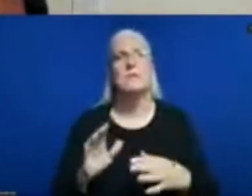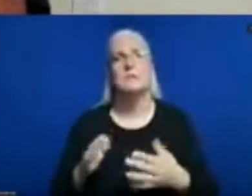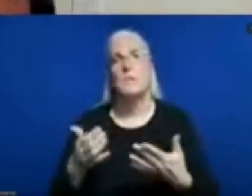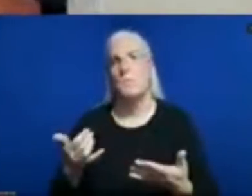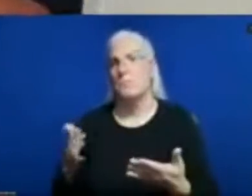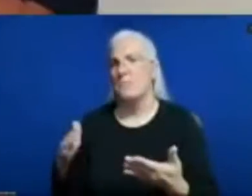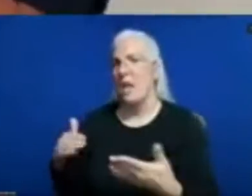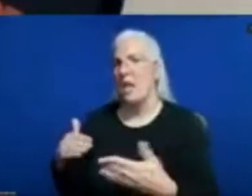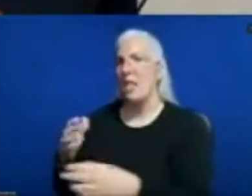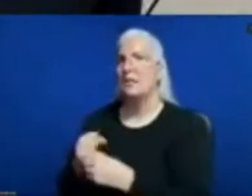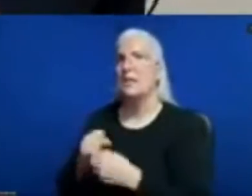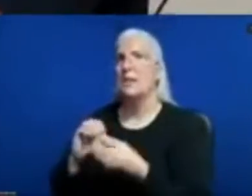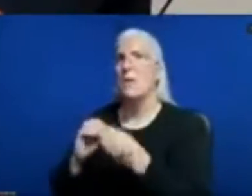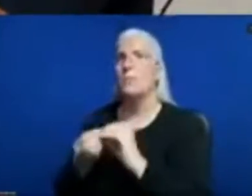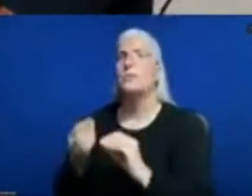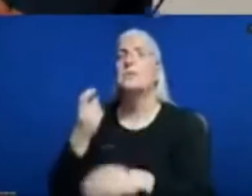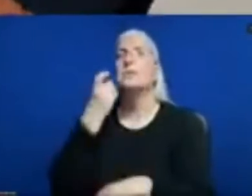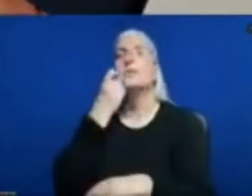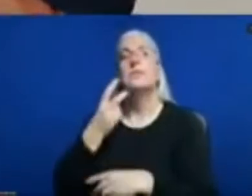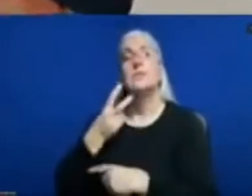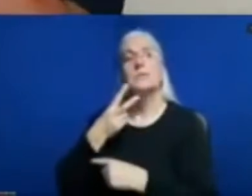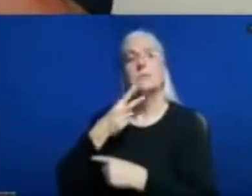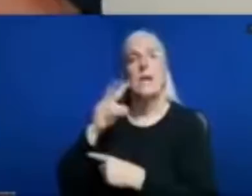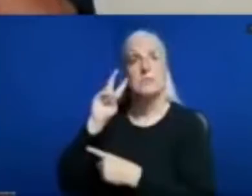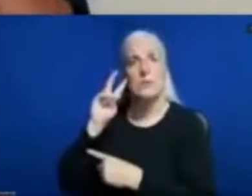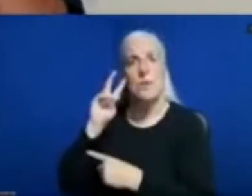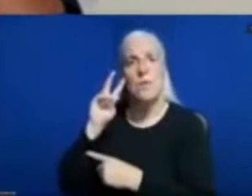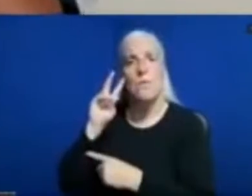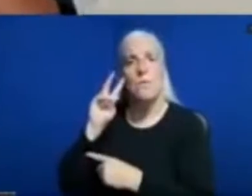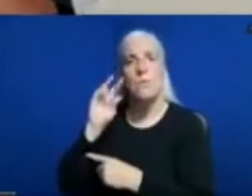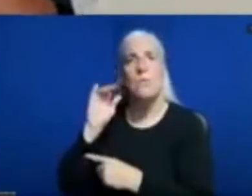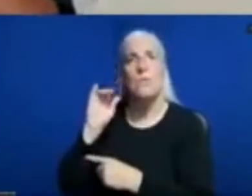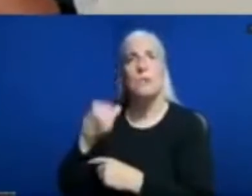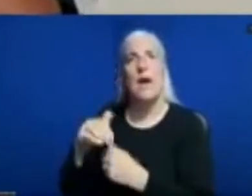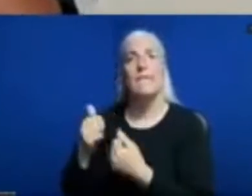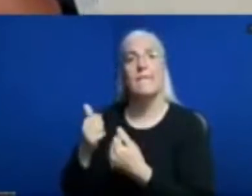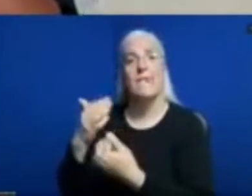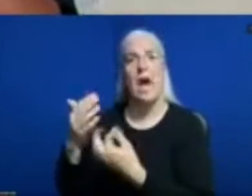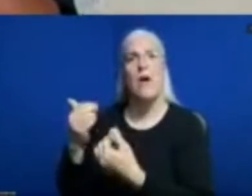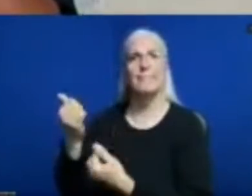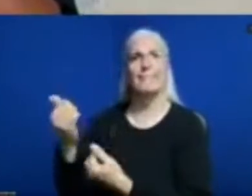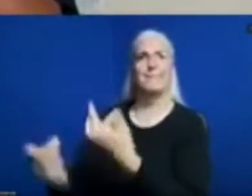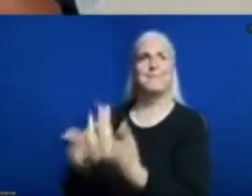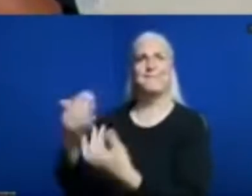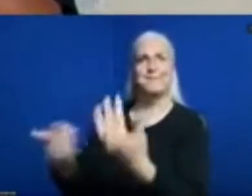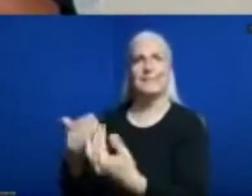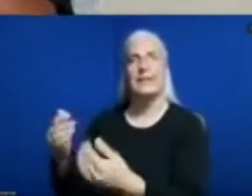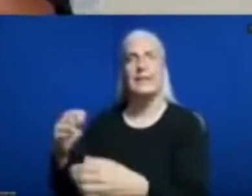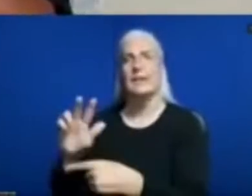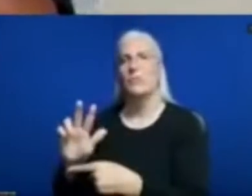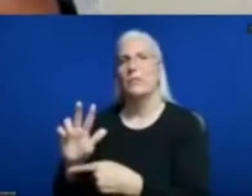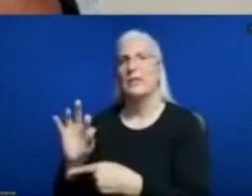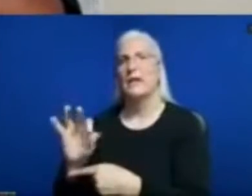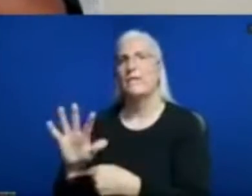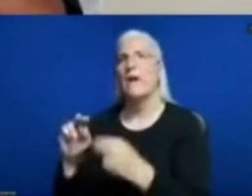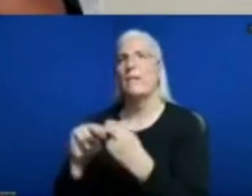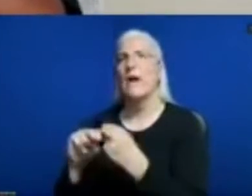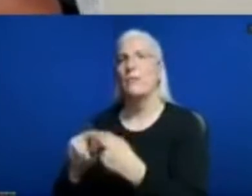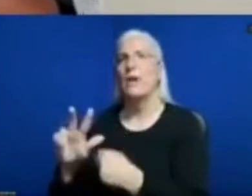corridor. So we've been able to engage in active structure defense, bump and run tactics,